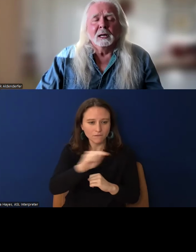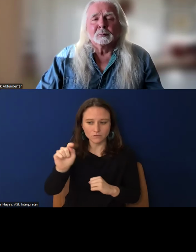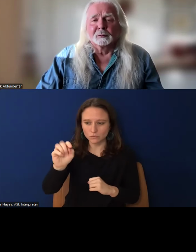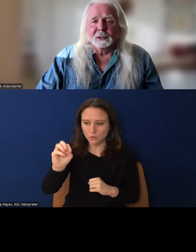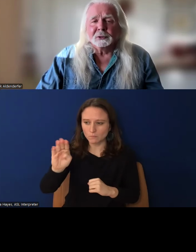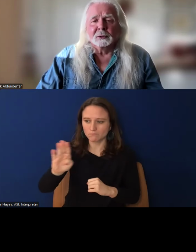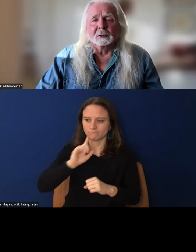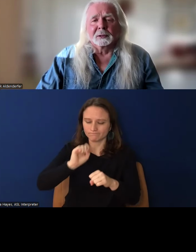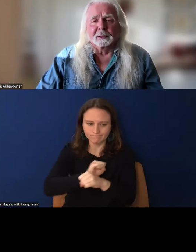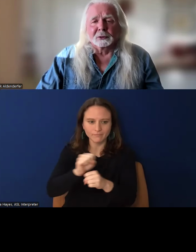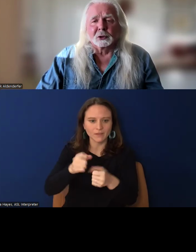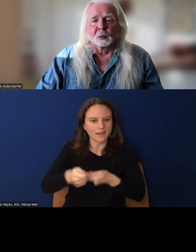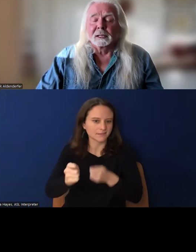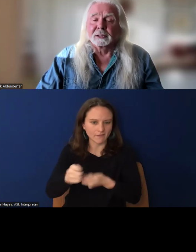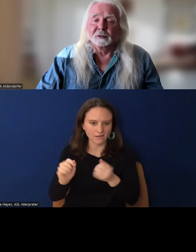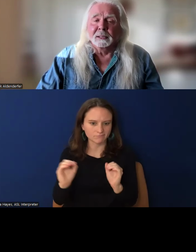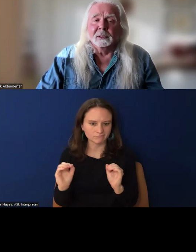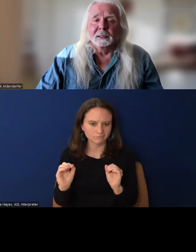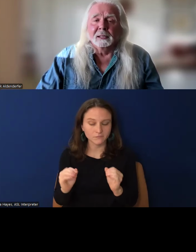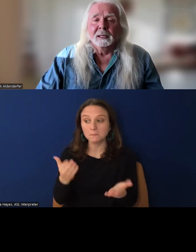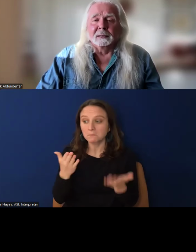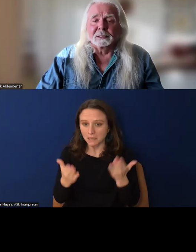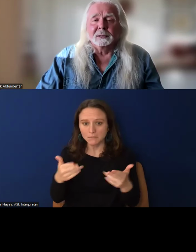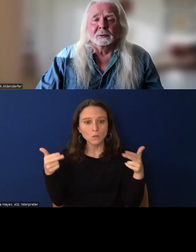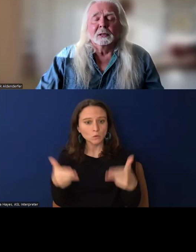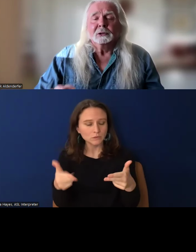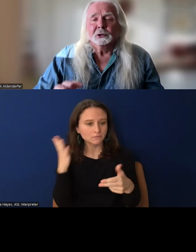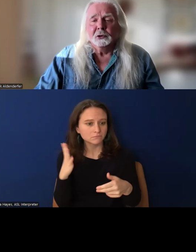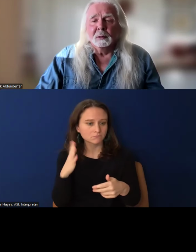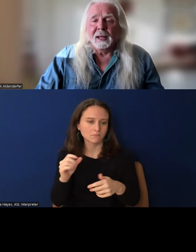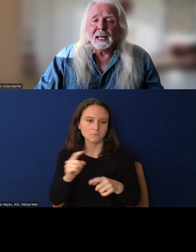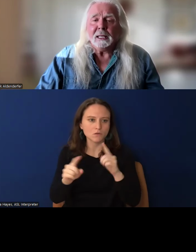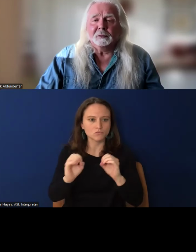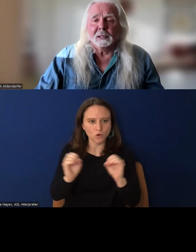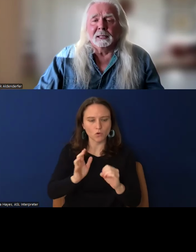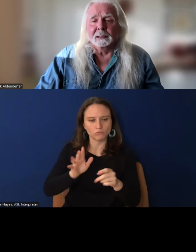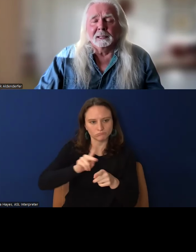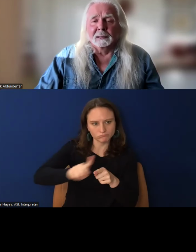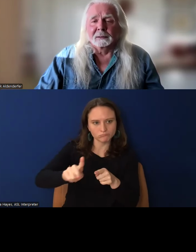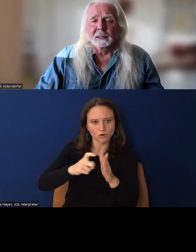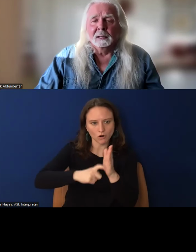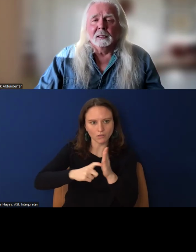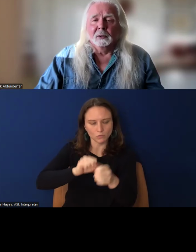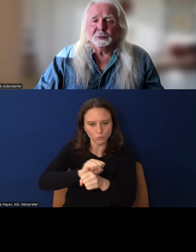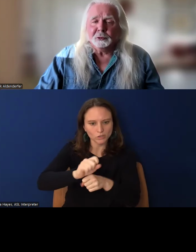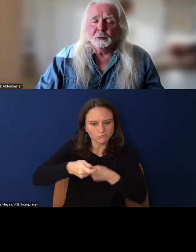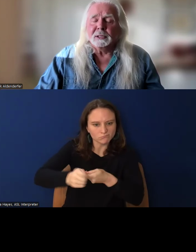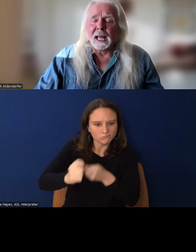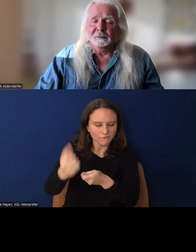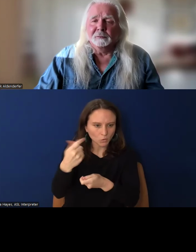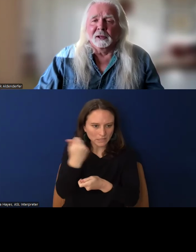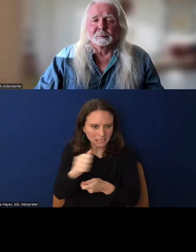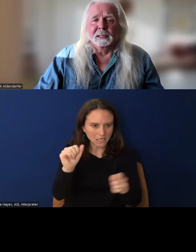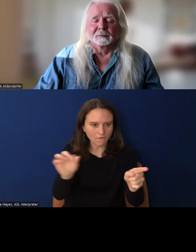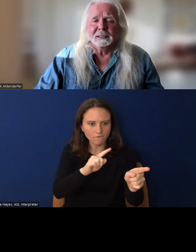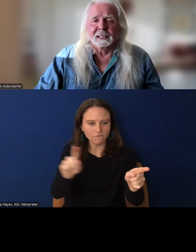no professional archaeological work has ever been done at a single tomb of any of the Tibetan kings. Other tombs have